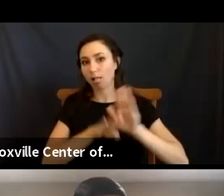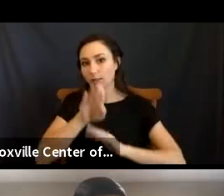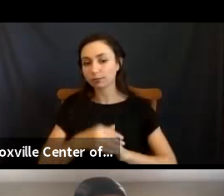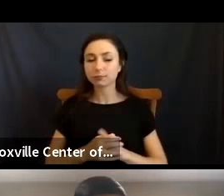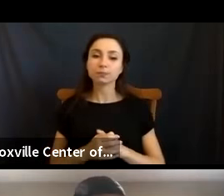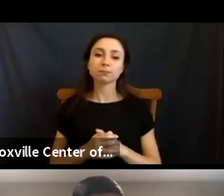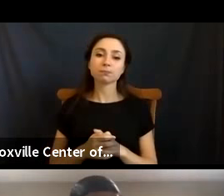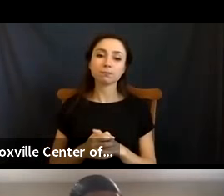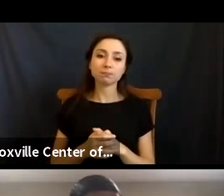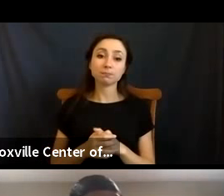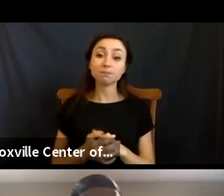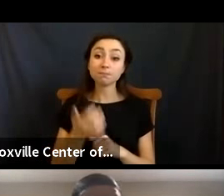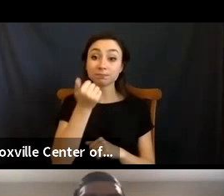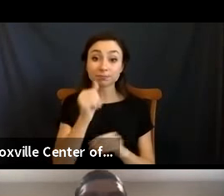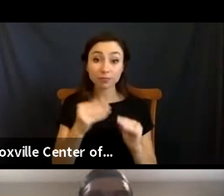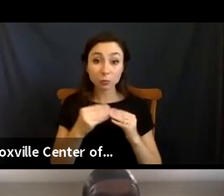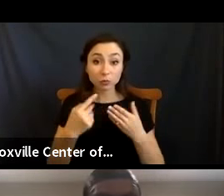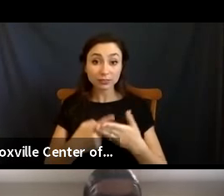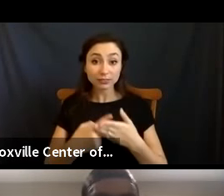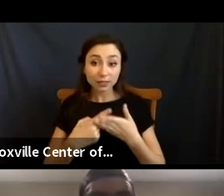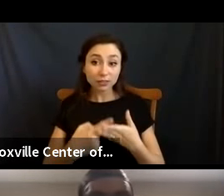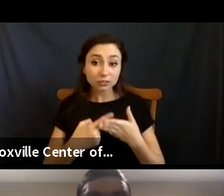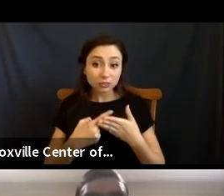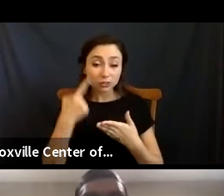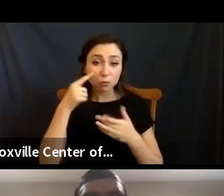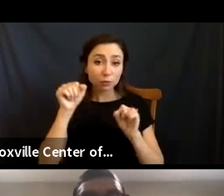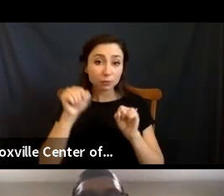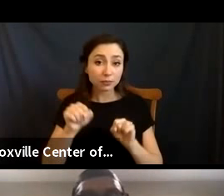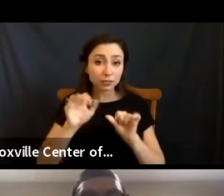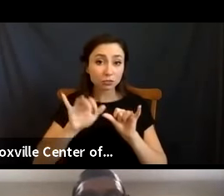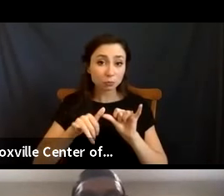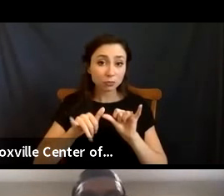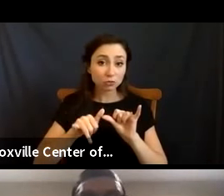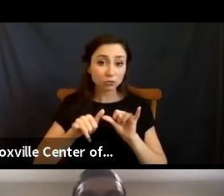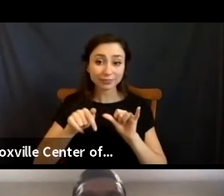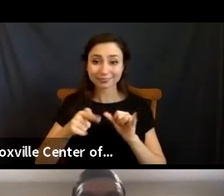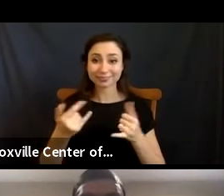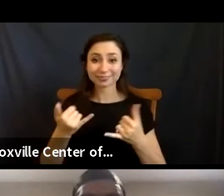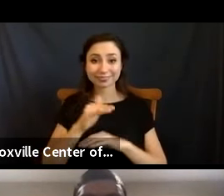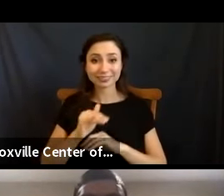Any other discussion on our potential metrics this evening?